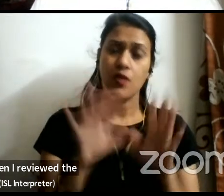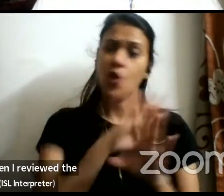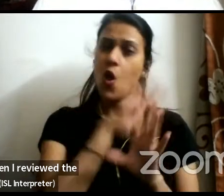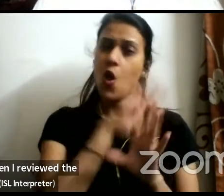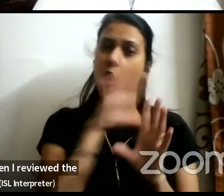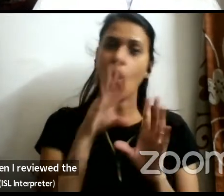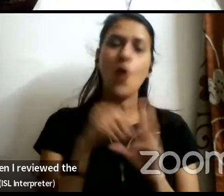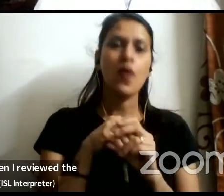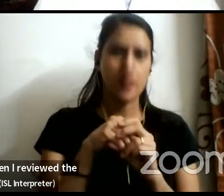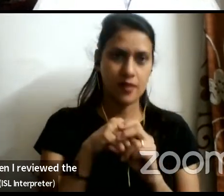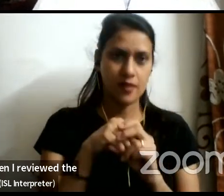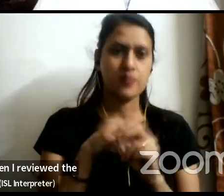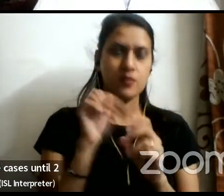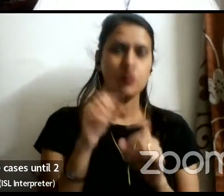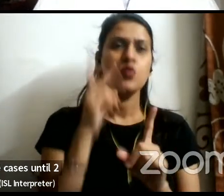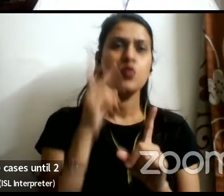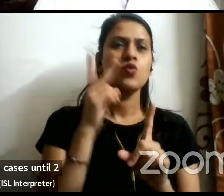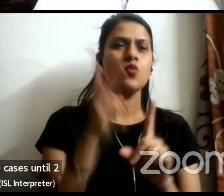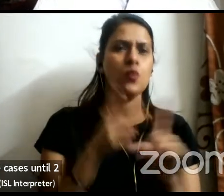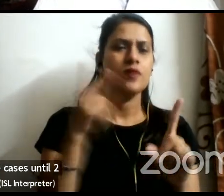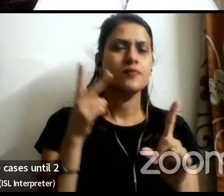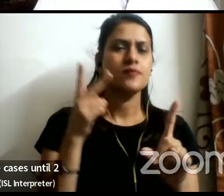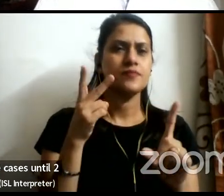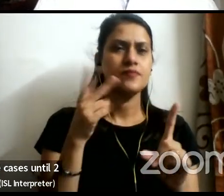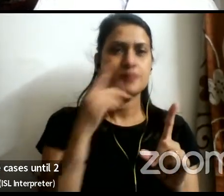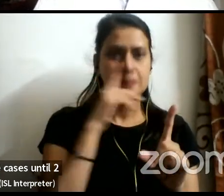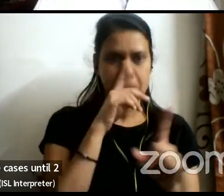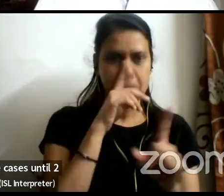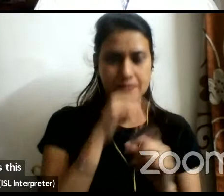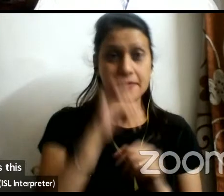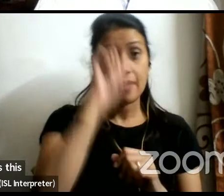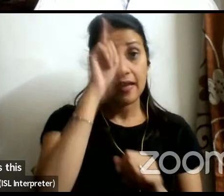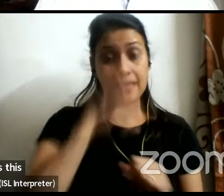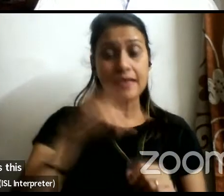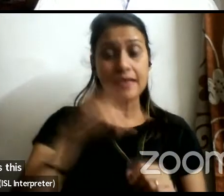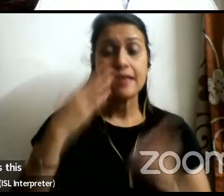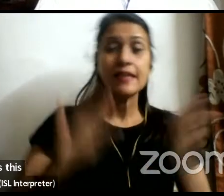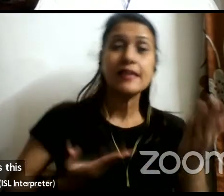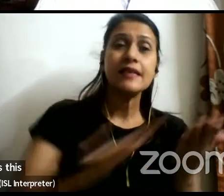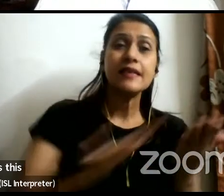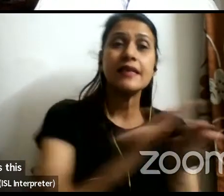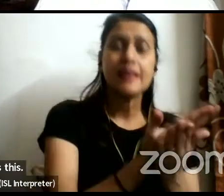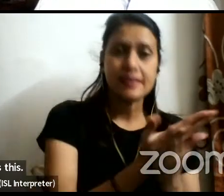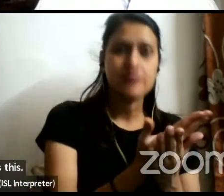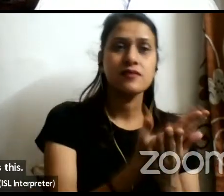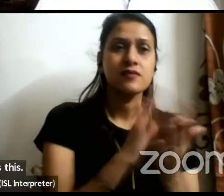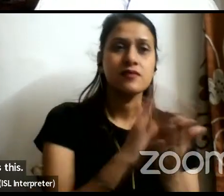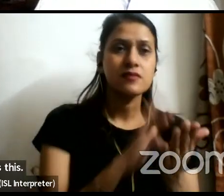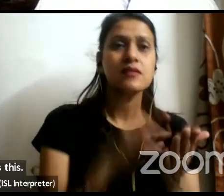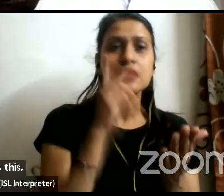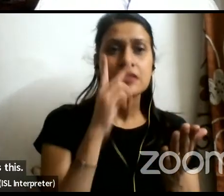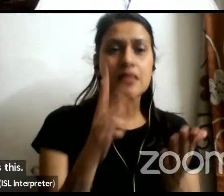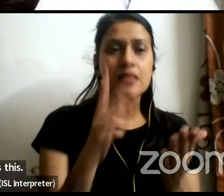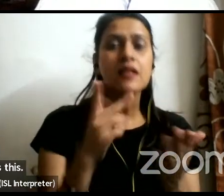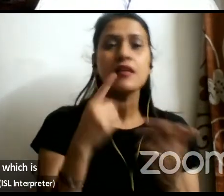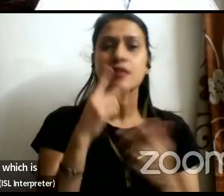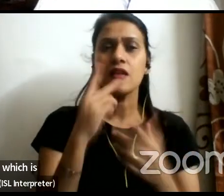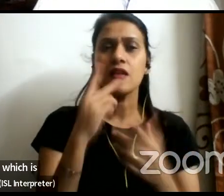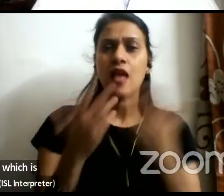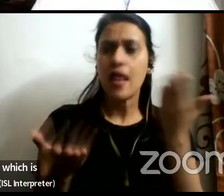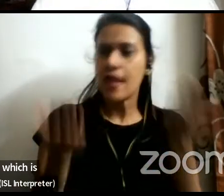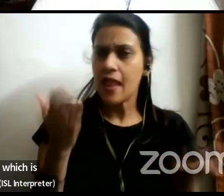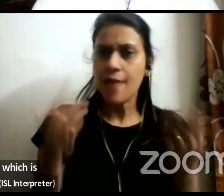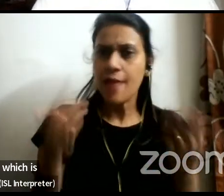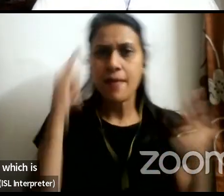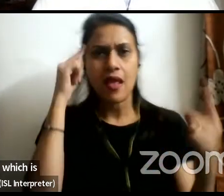cases until 2 years ago. I think there was this every Indian case on antitrust, which is abusive dominance position and anti-competitive agreements,